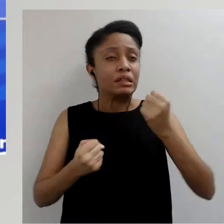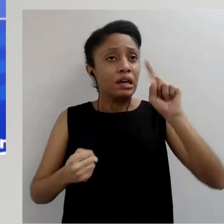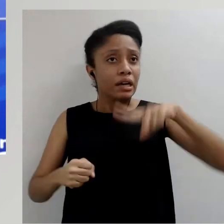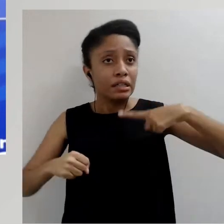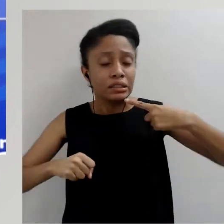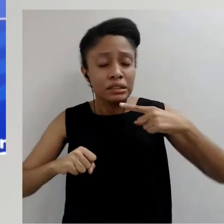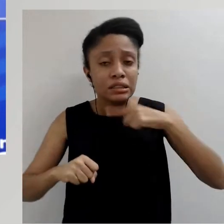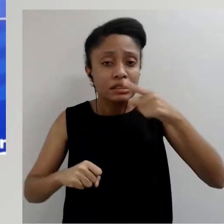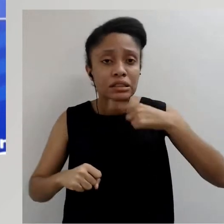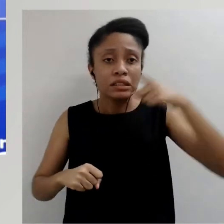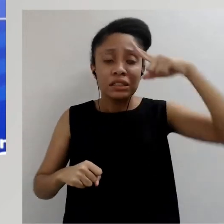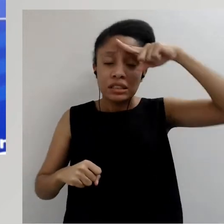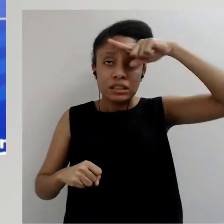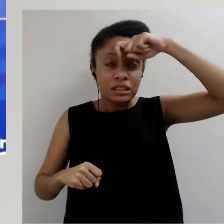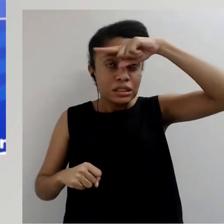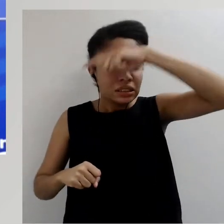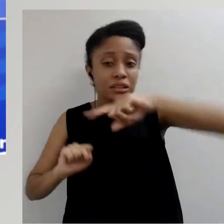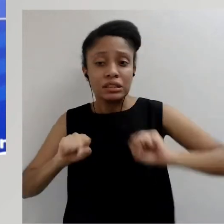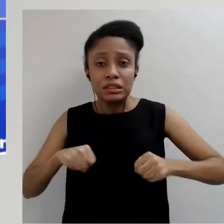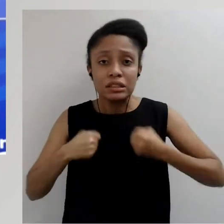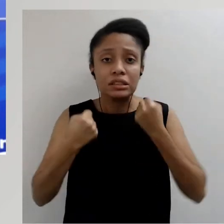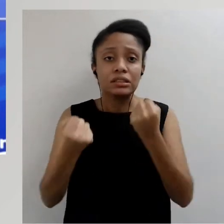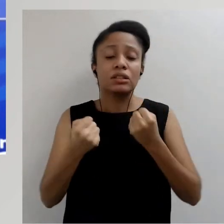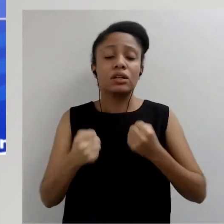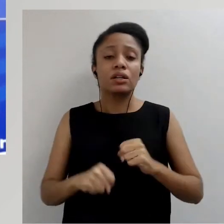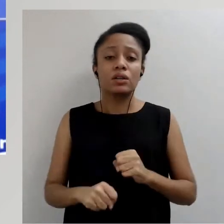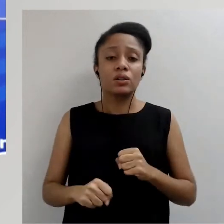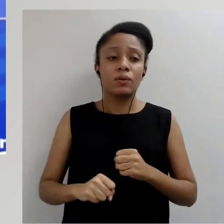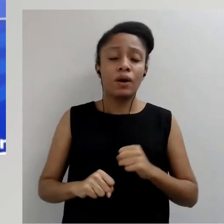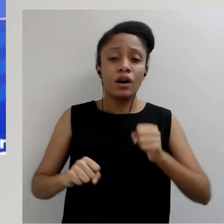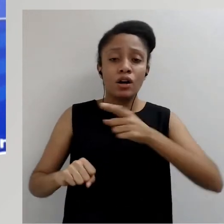So it's a great challenge